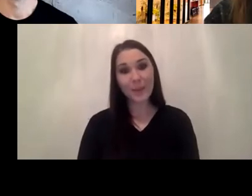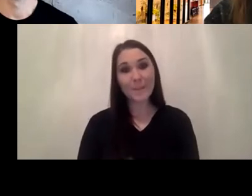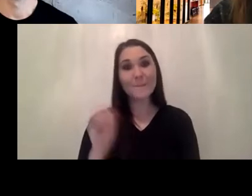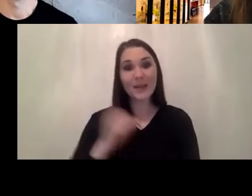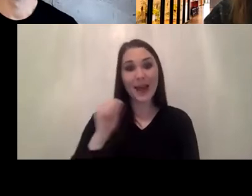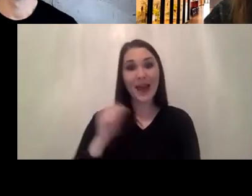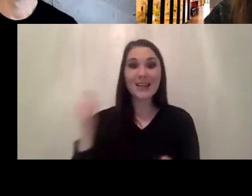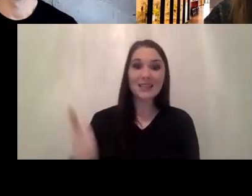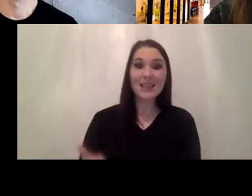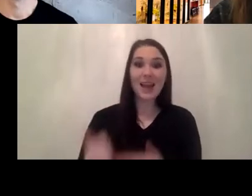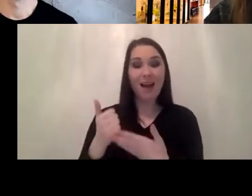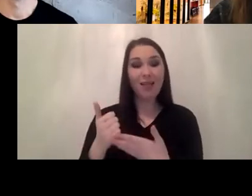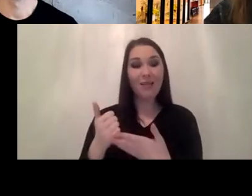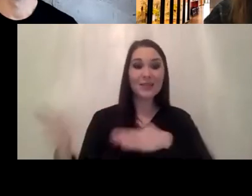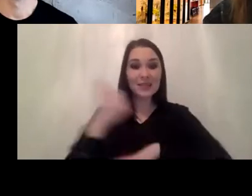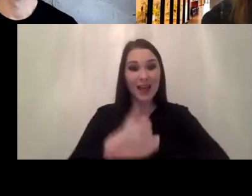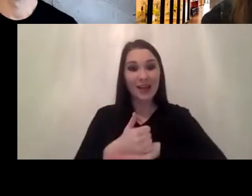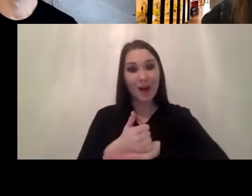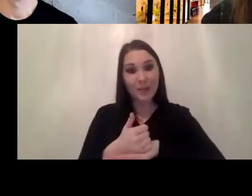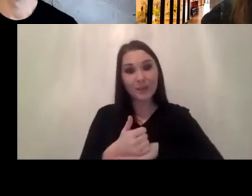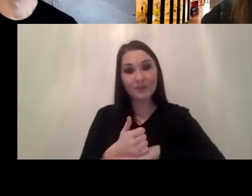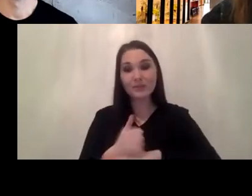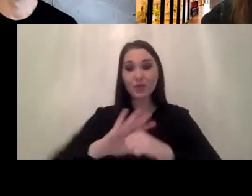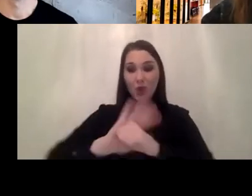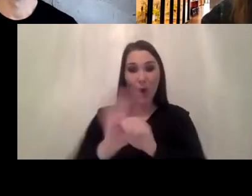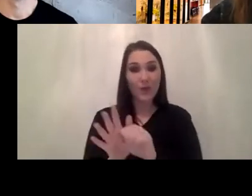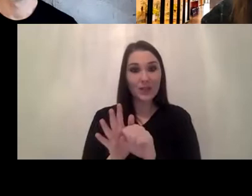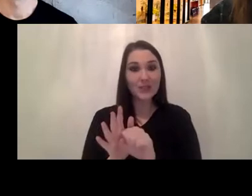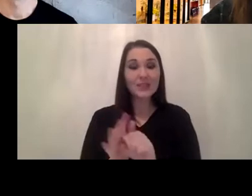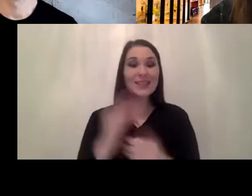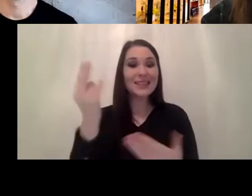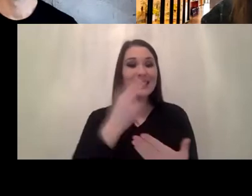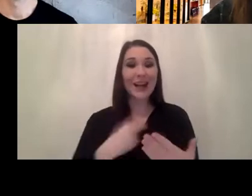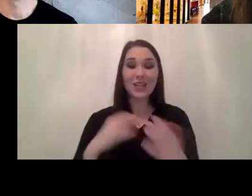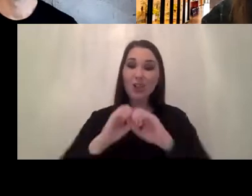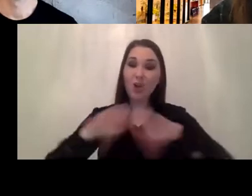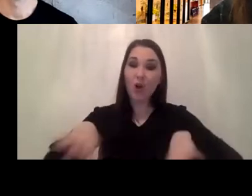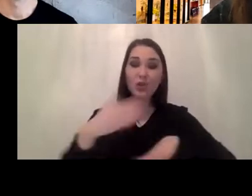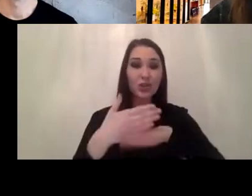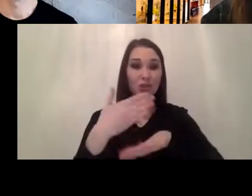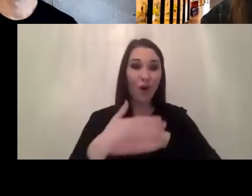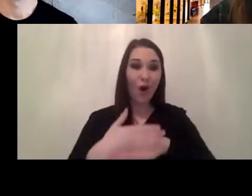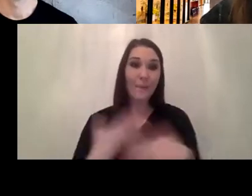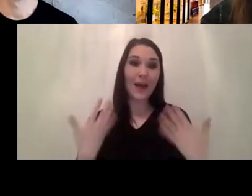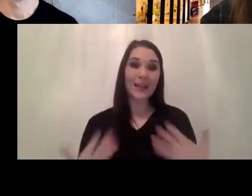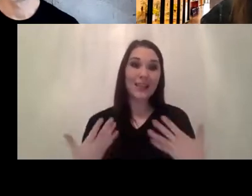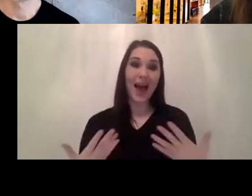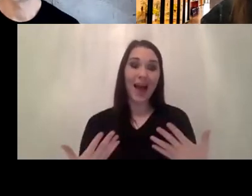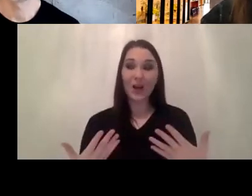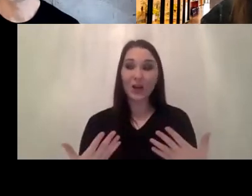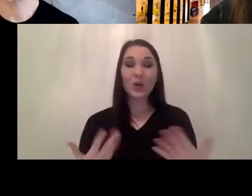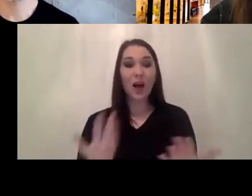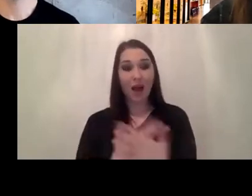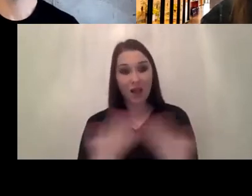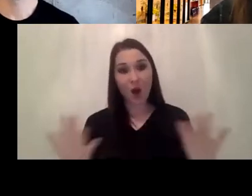help people, help designers during COVID that lost their job. And now anybody can kind of go on to it. And a lot of my